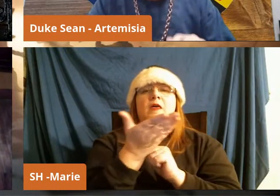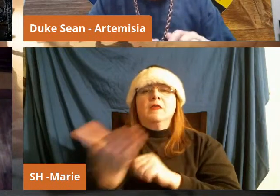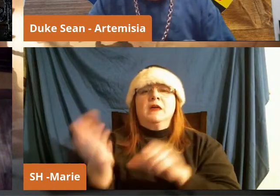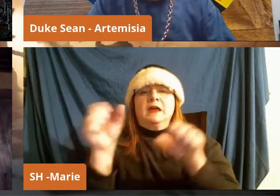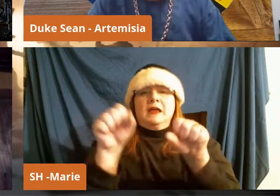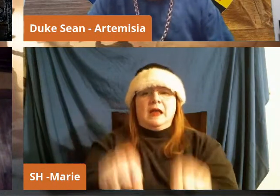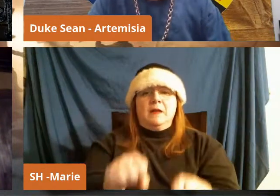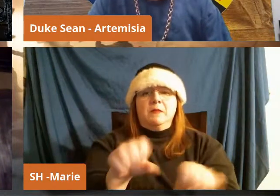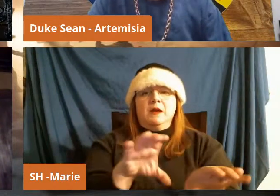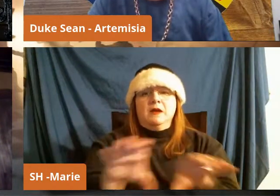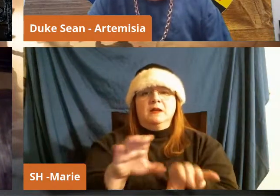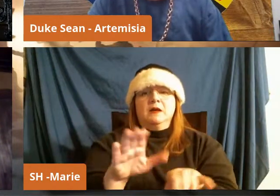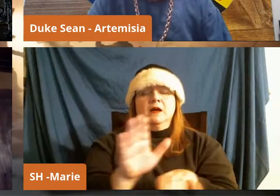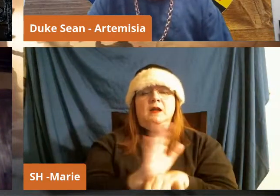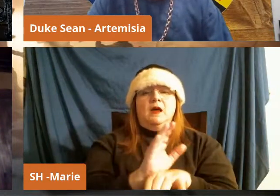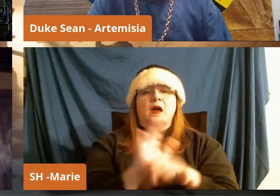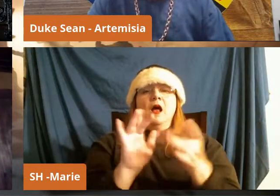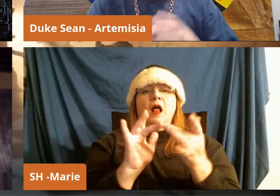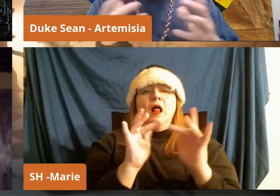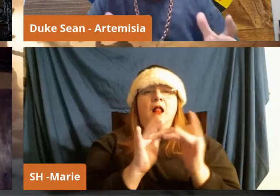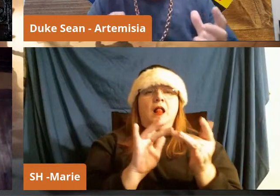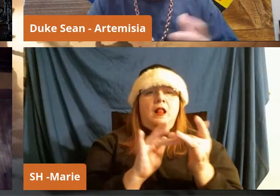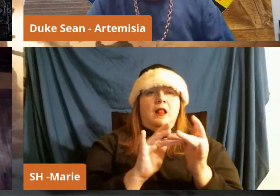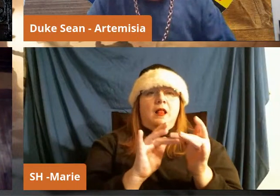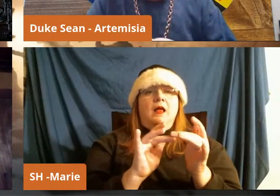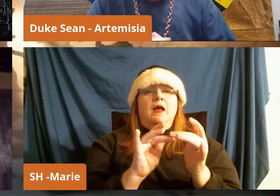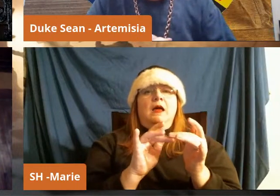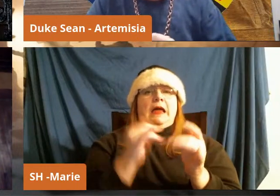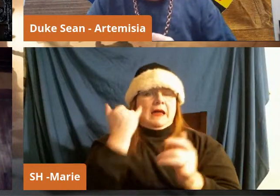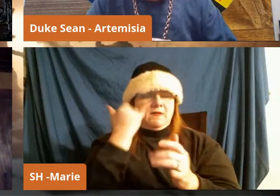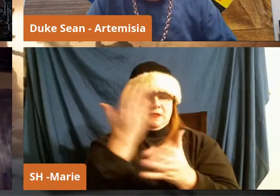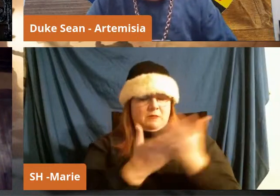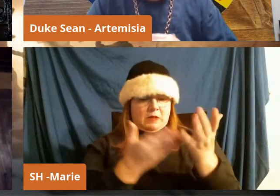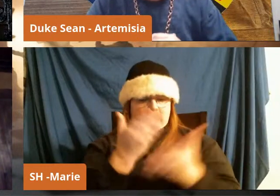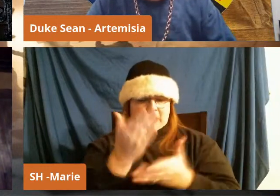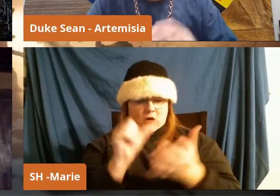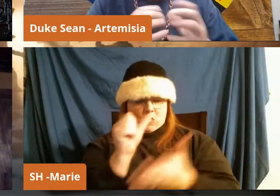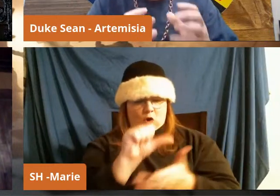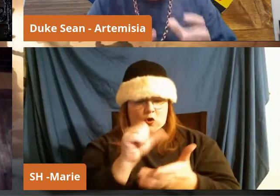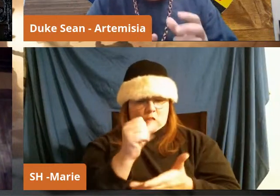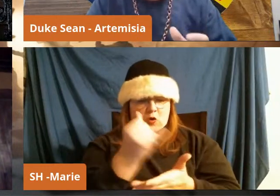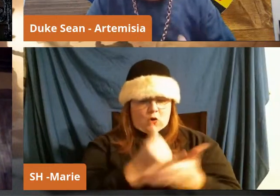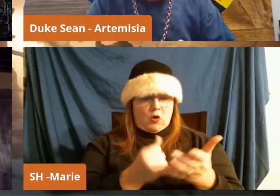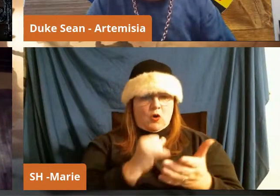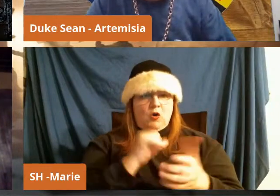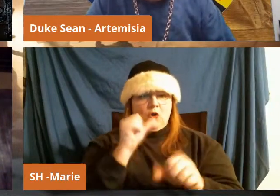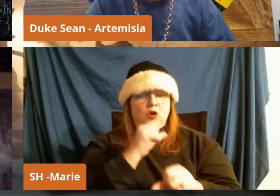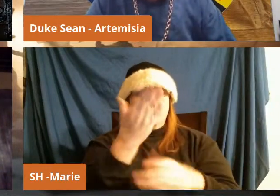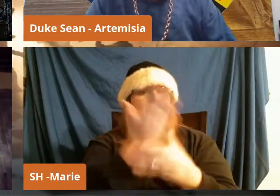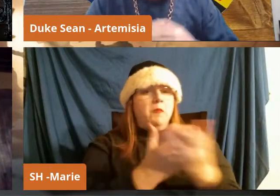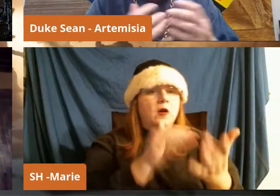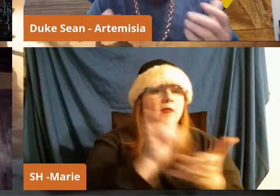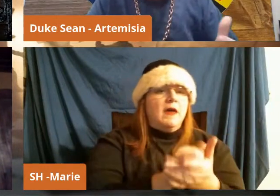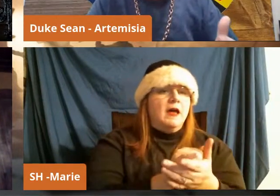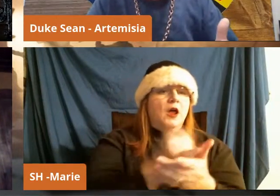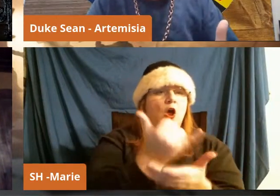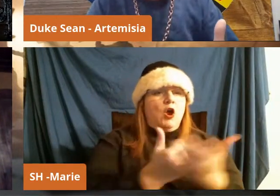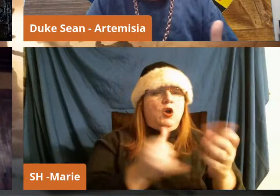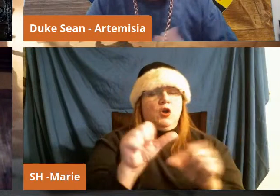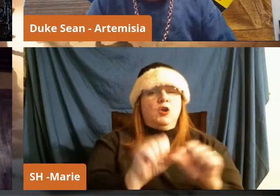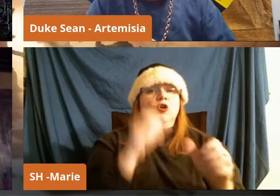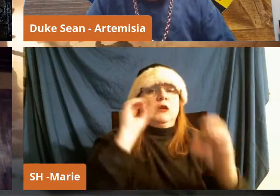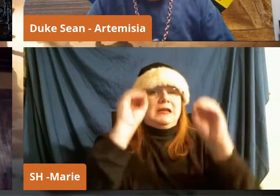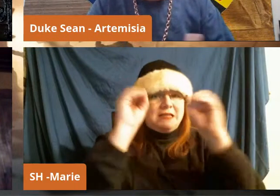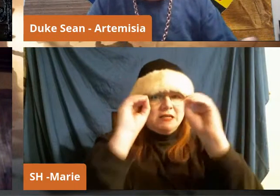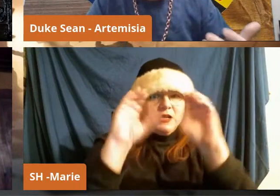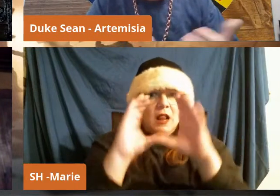can be done online. If somebody has an arts and sciences competition, you can be part of that. You can teach